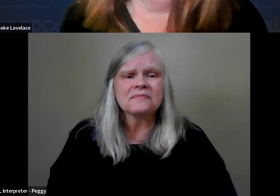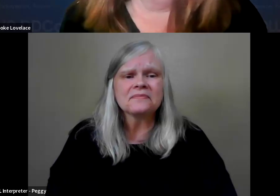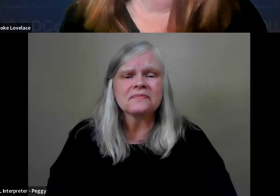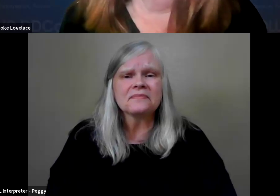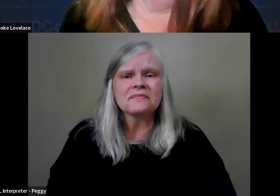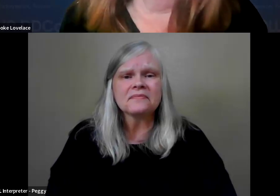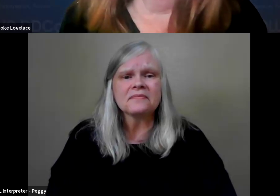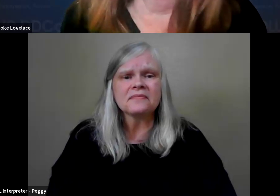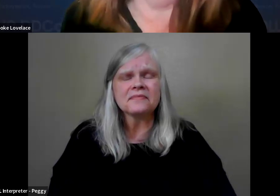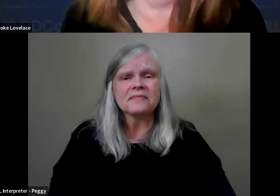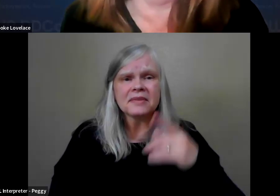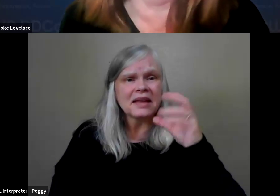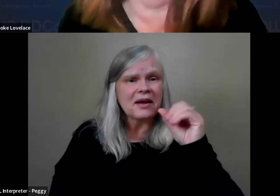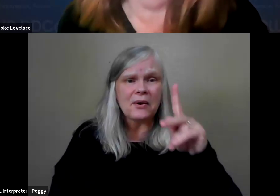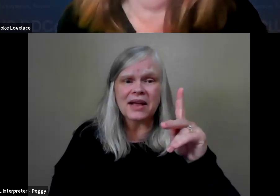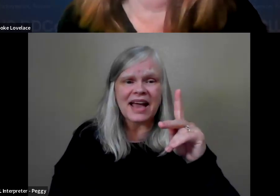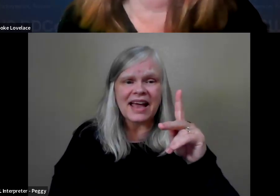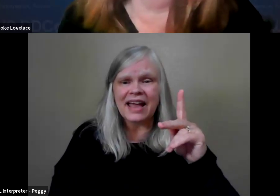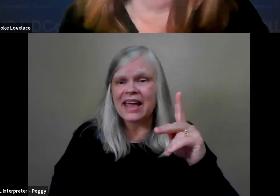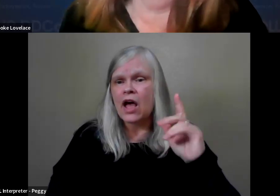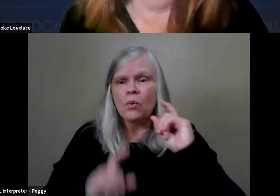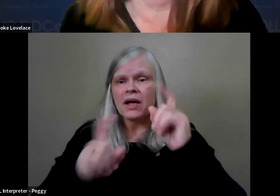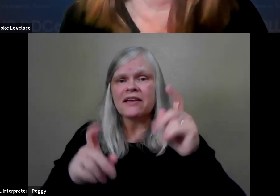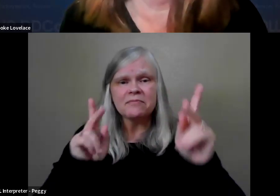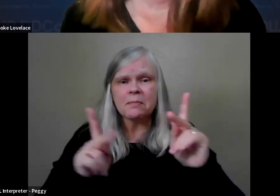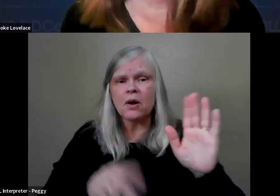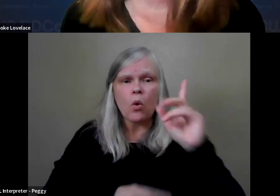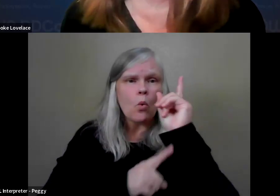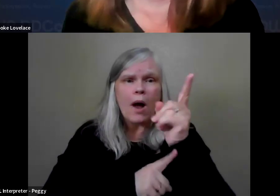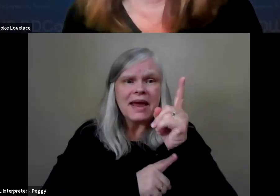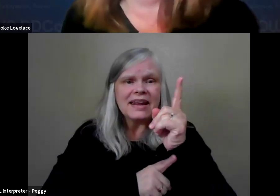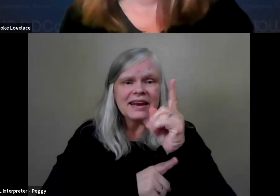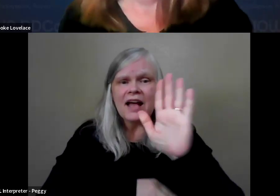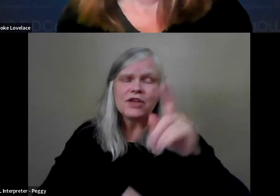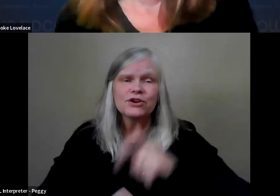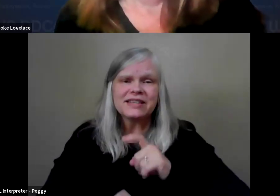Guess we get everybody back a minute of their time. Yeah. Oh, perfect. A whole minute.